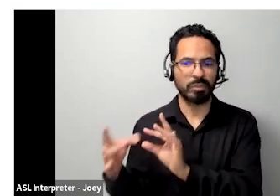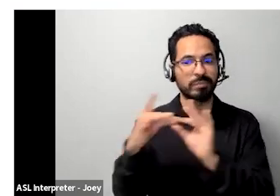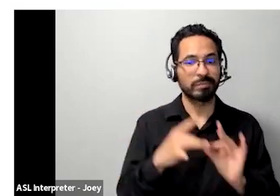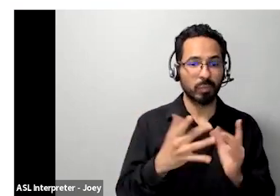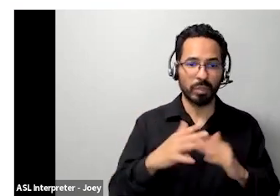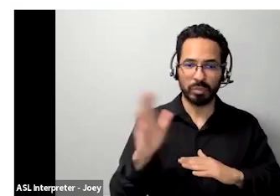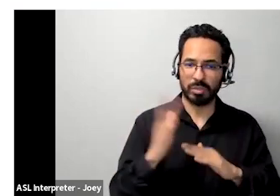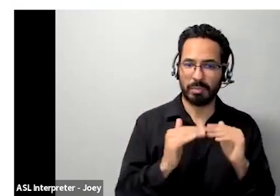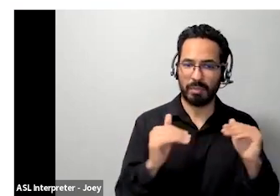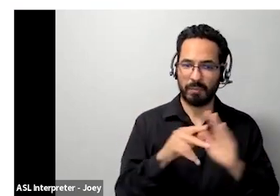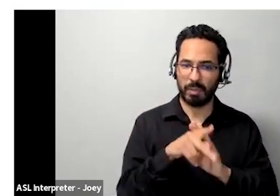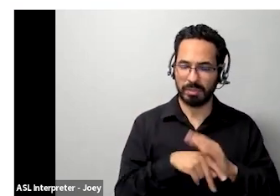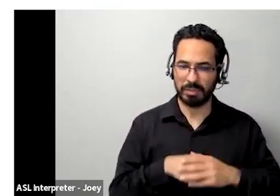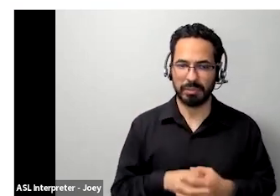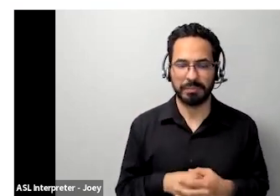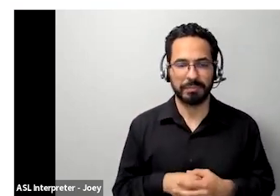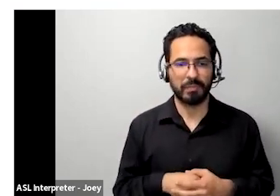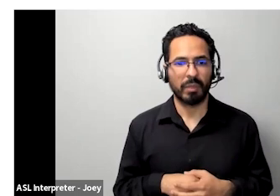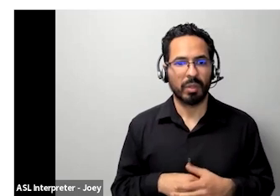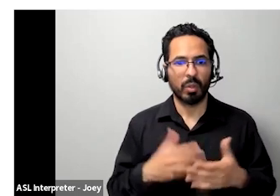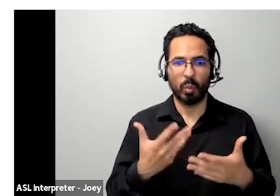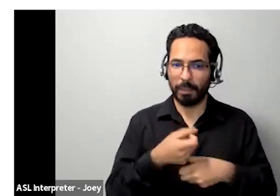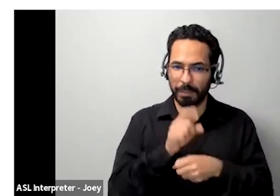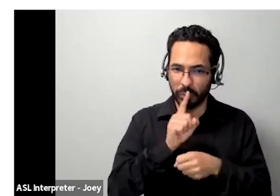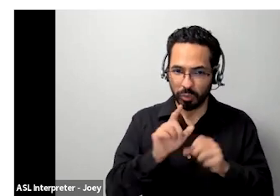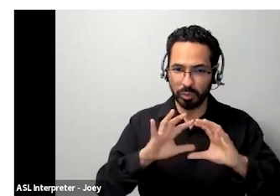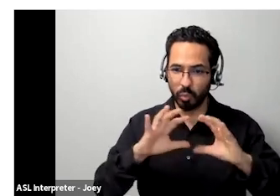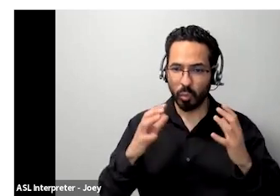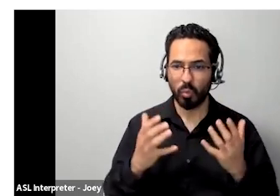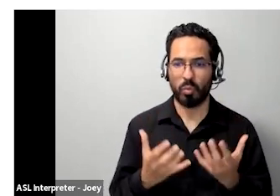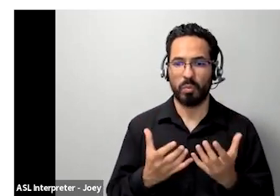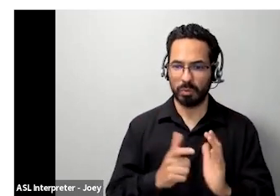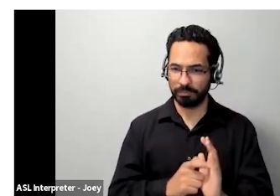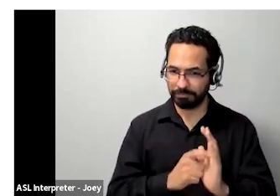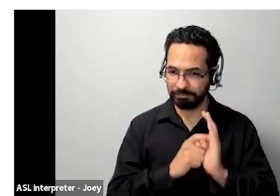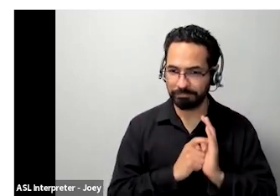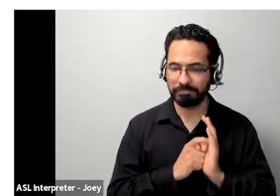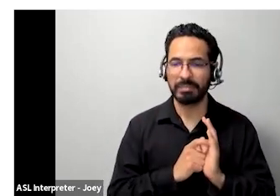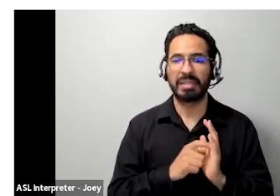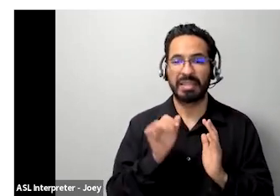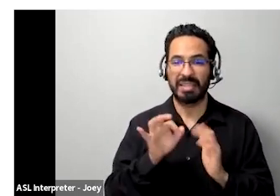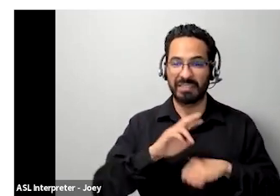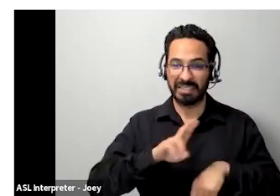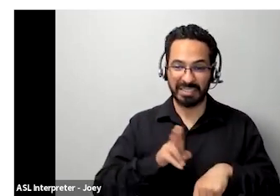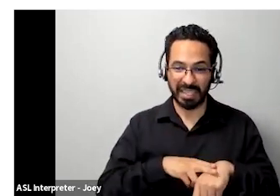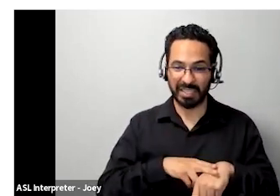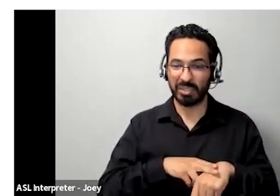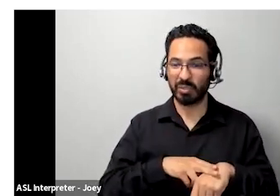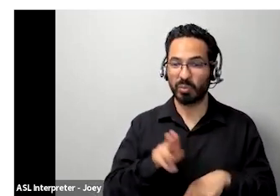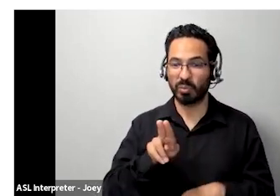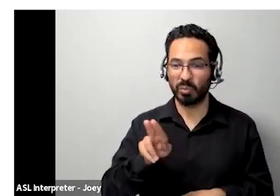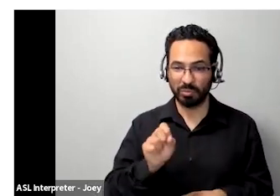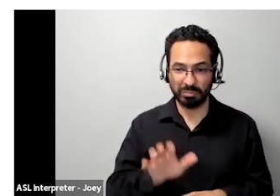level policies. You want to make it global in mandate, or if you're a national company, it's across